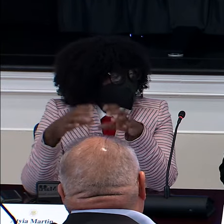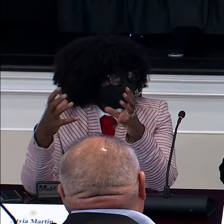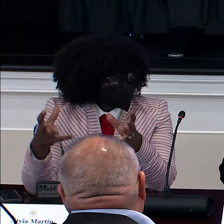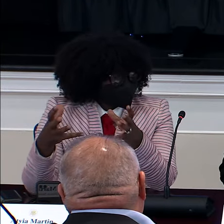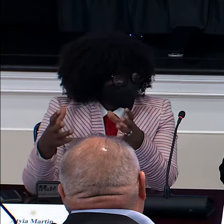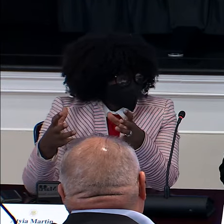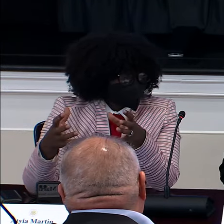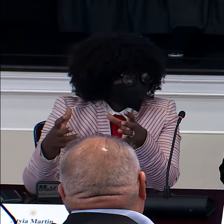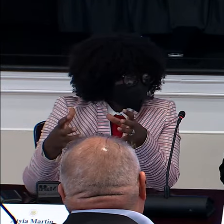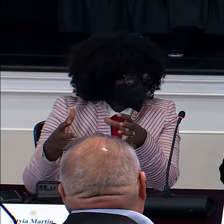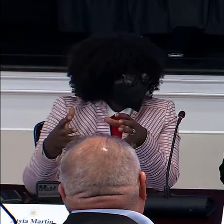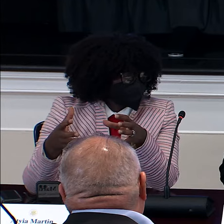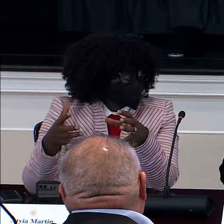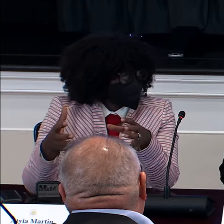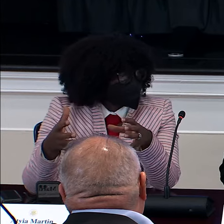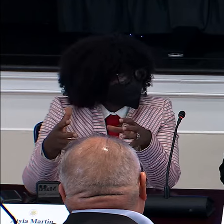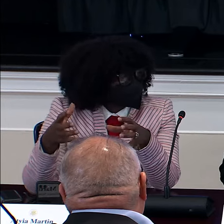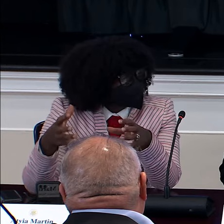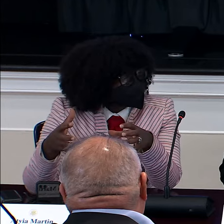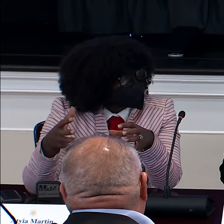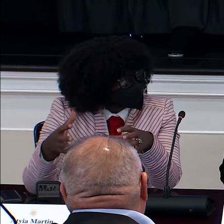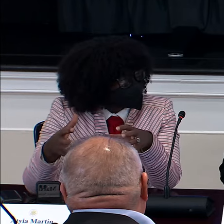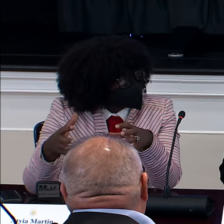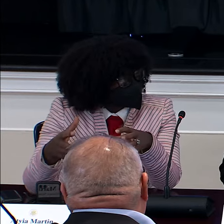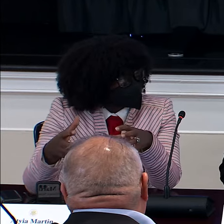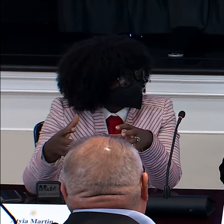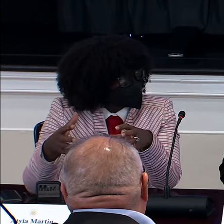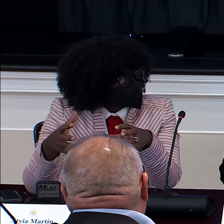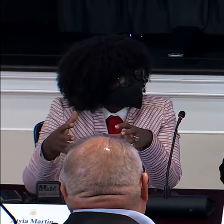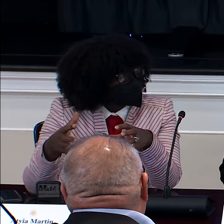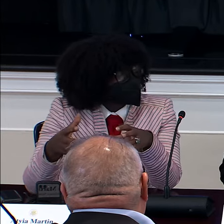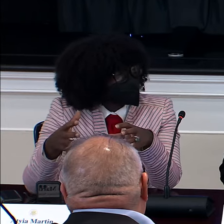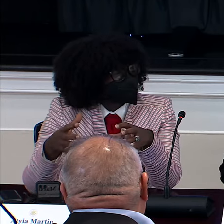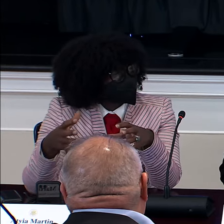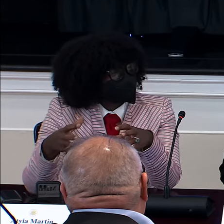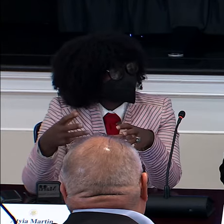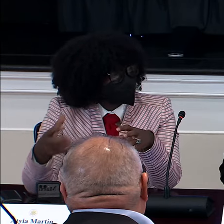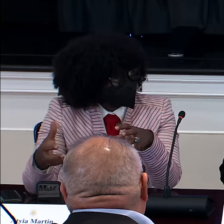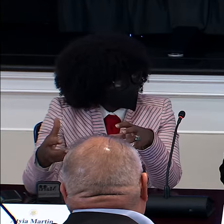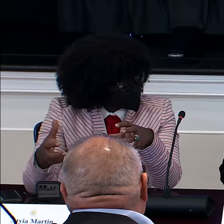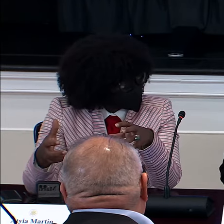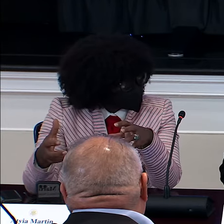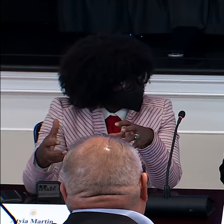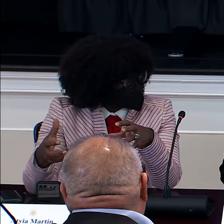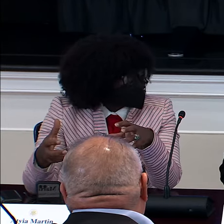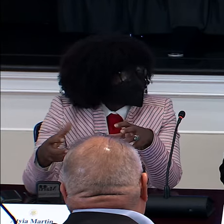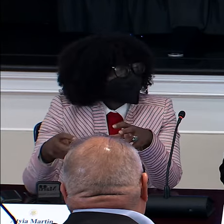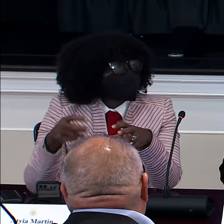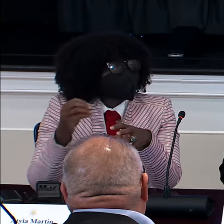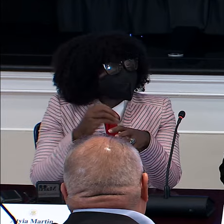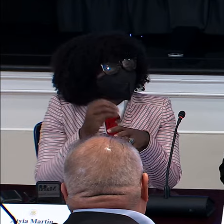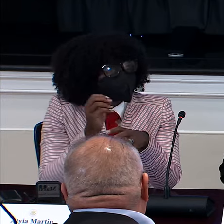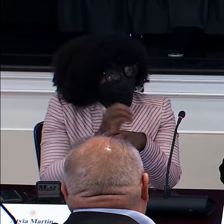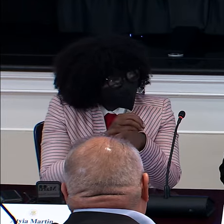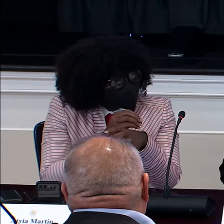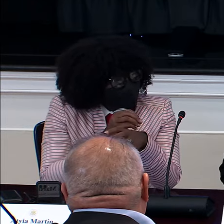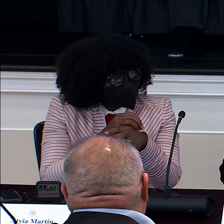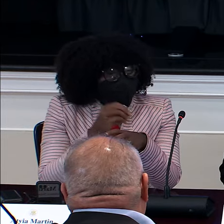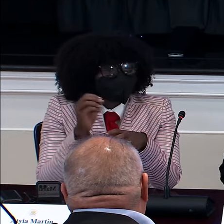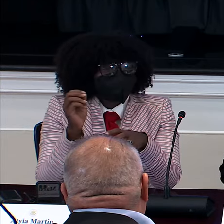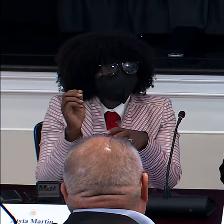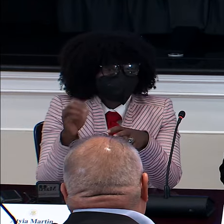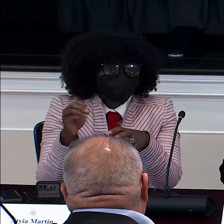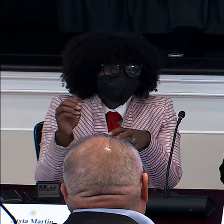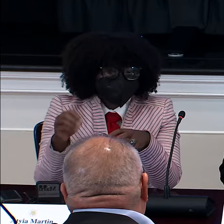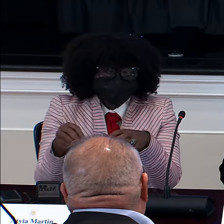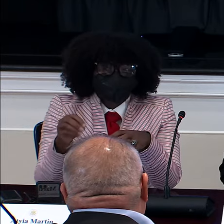the impacts that we're seeing on the ground, we're really seeing them a lot after disasters. And we're seeing the worsening